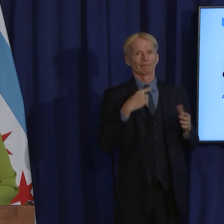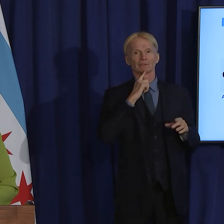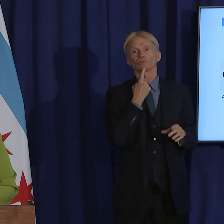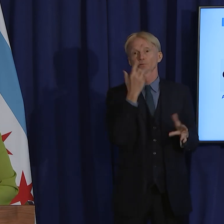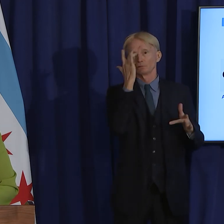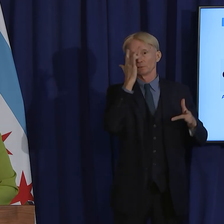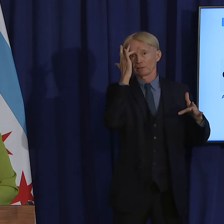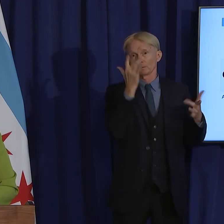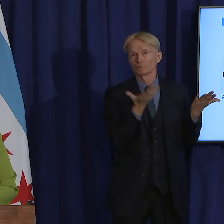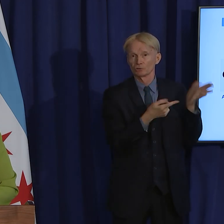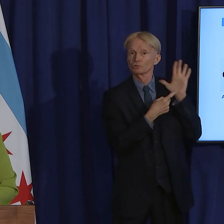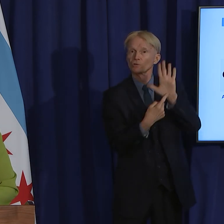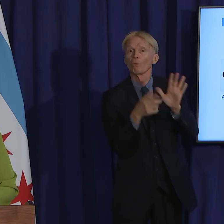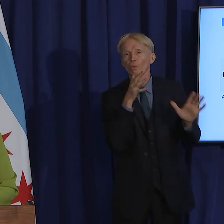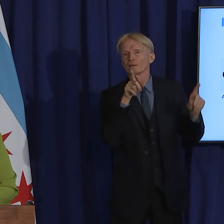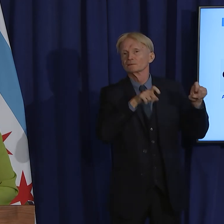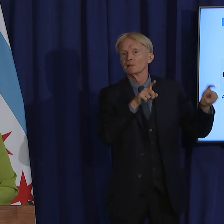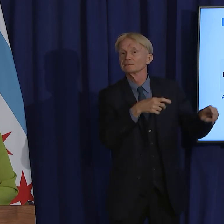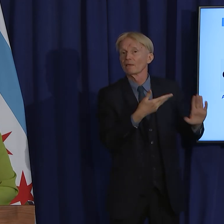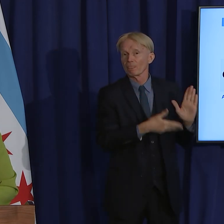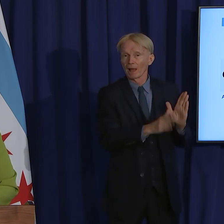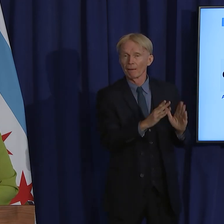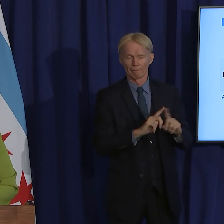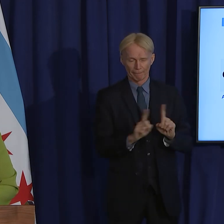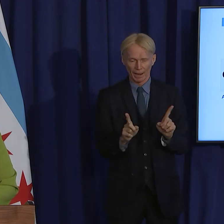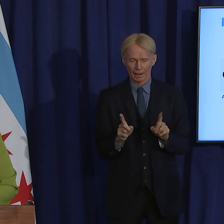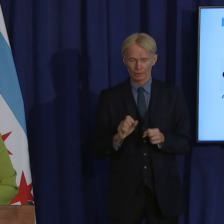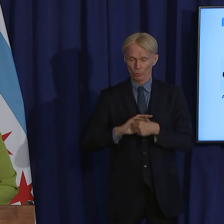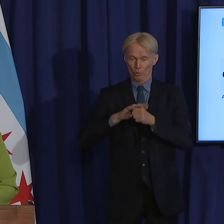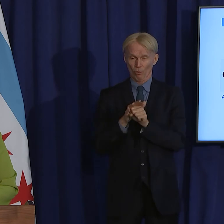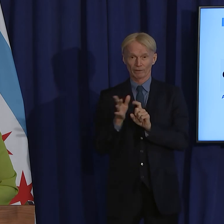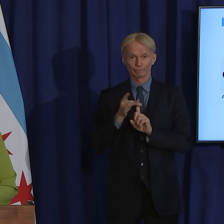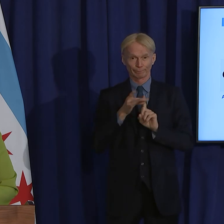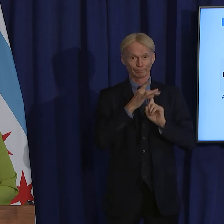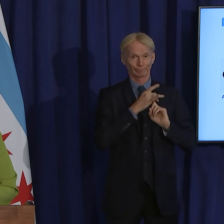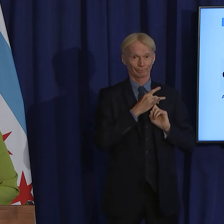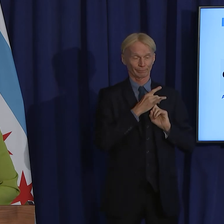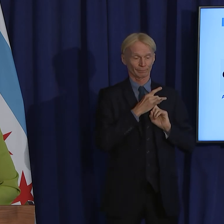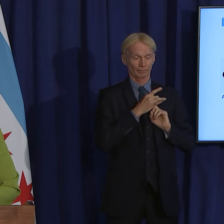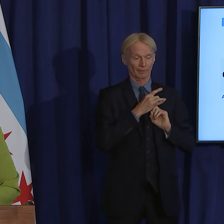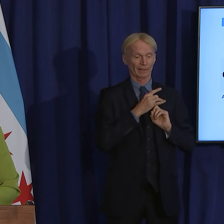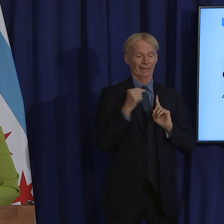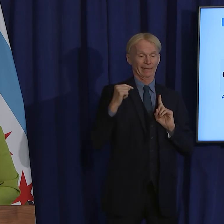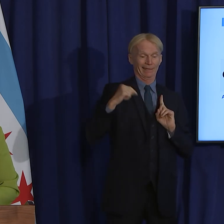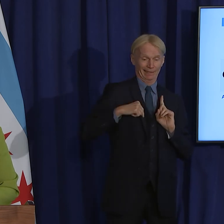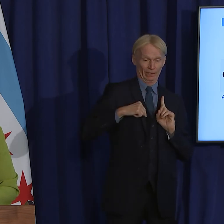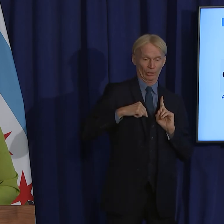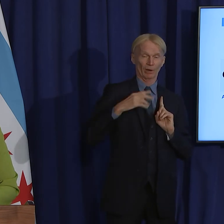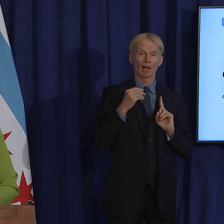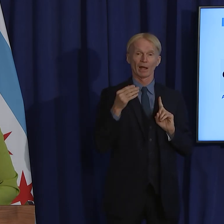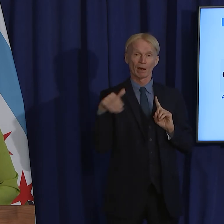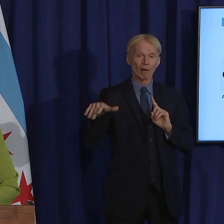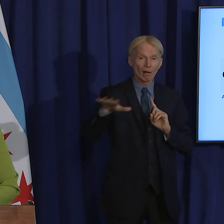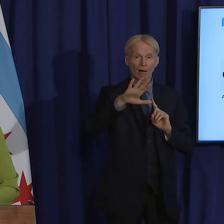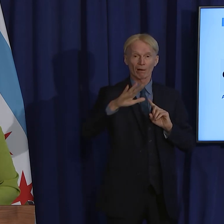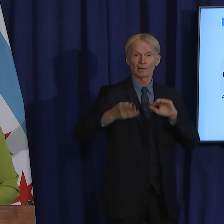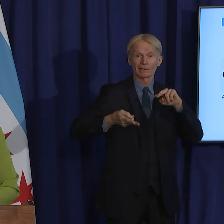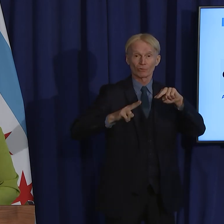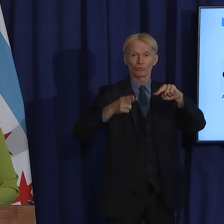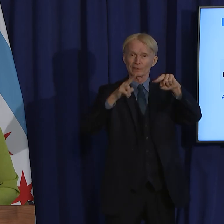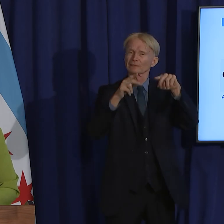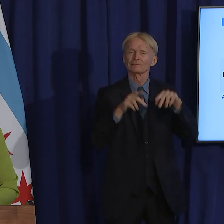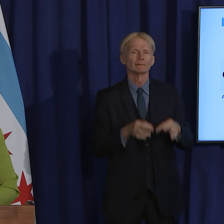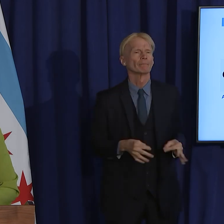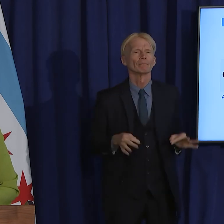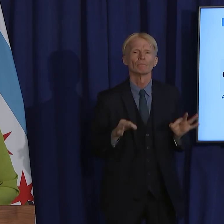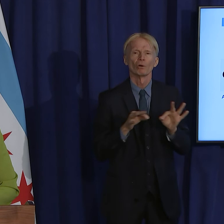emphasize that while COVID cases are not only here, but on the increase, it's critical that people keep up the